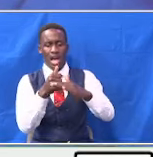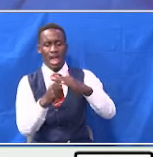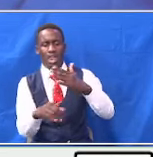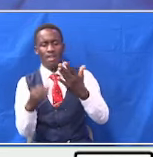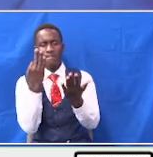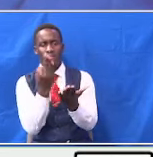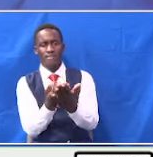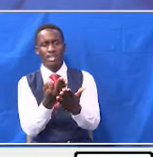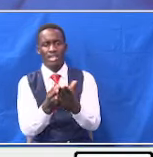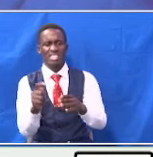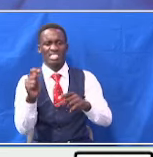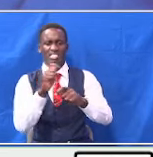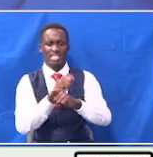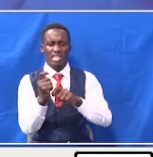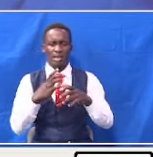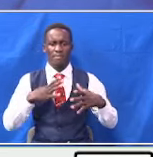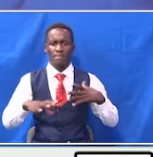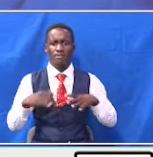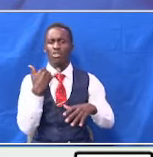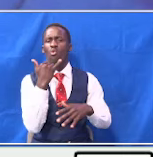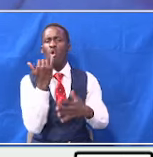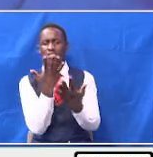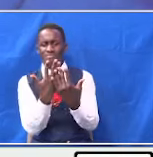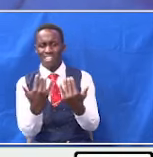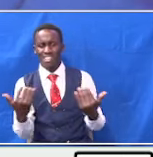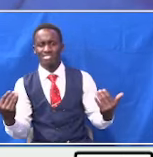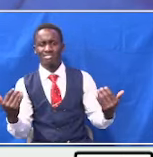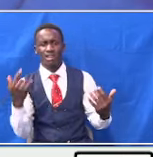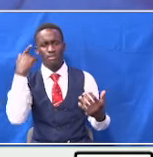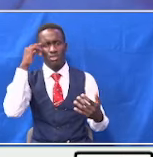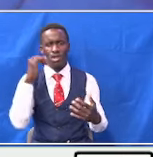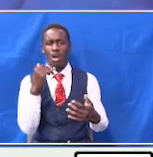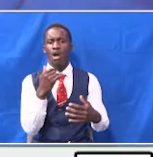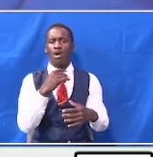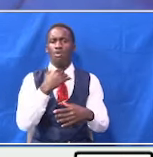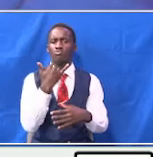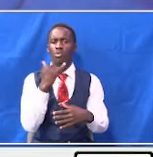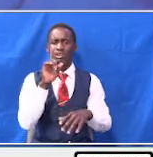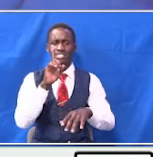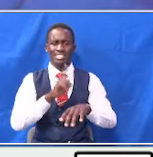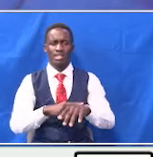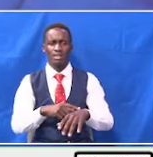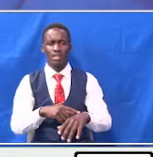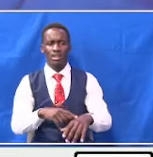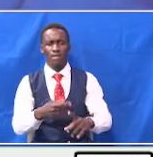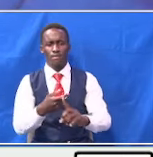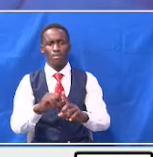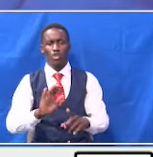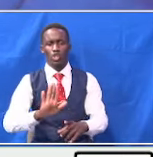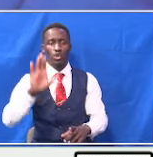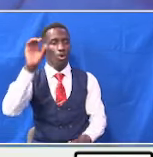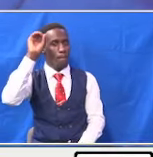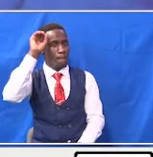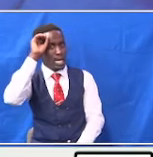it is training people for the wrong things, mm-hmm. for the wrong era. Mm-hmm. In your opinion, and as an